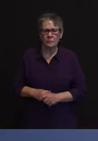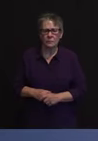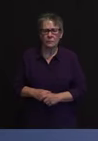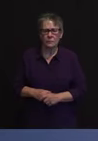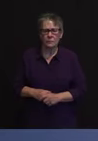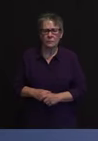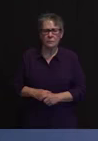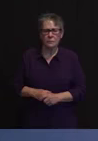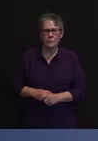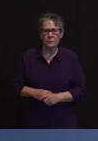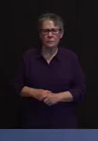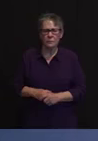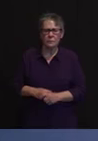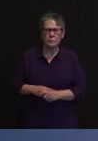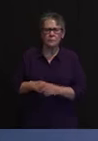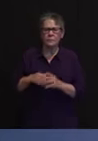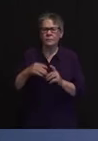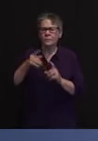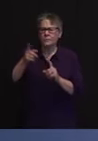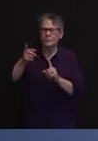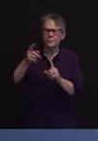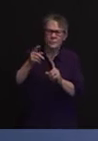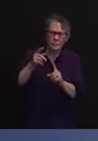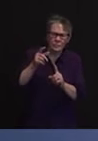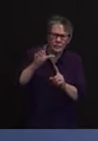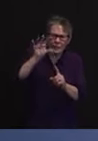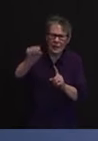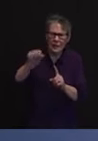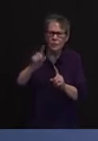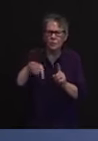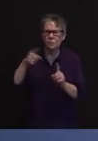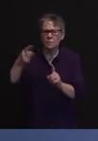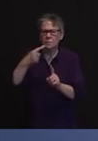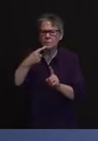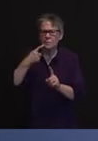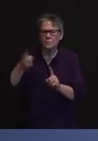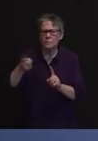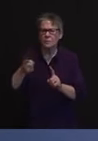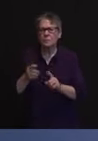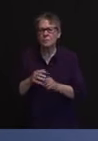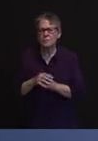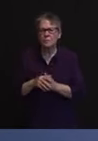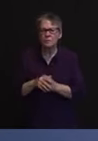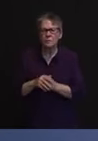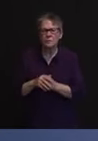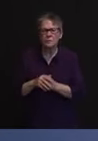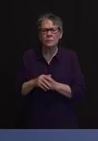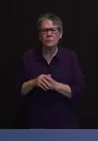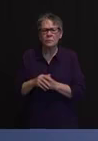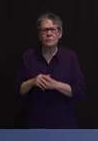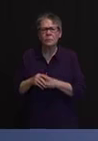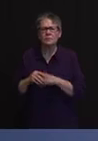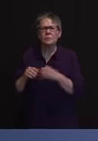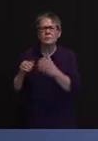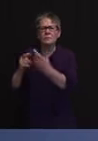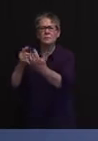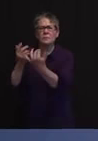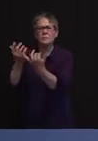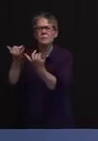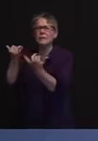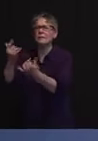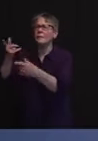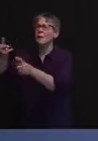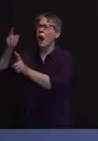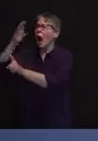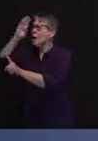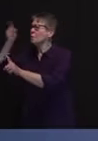institutions still have capacity. Again, these triage guidelines are intended to be the last resort.